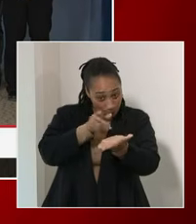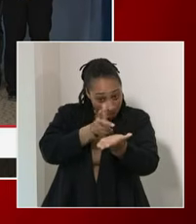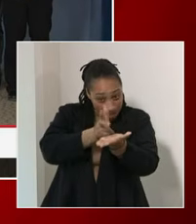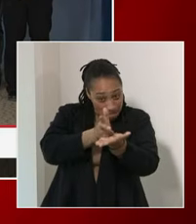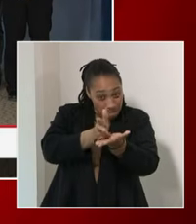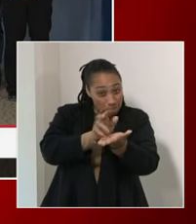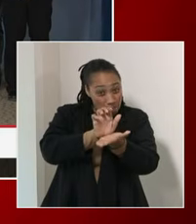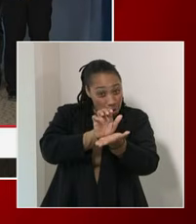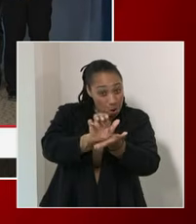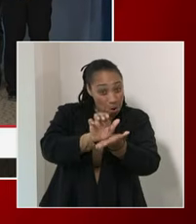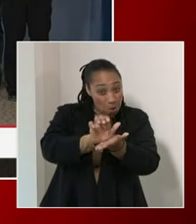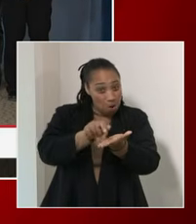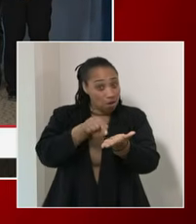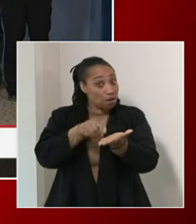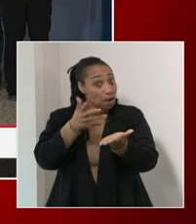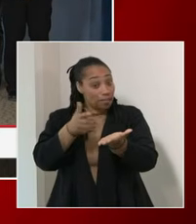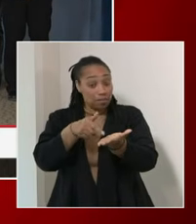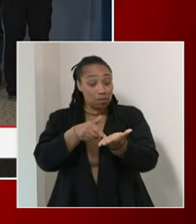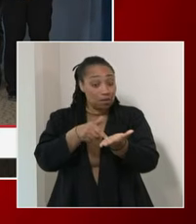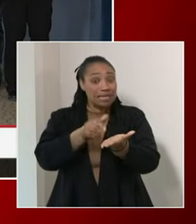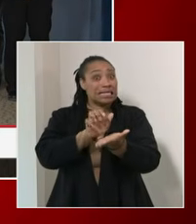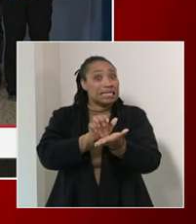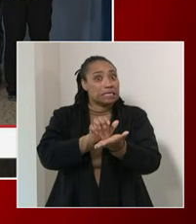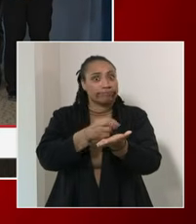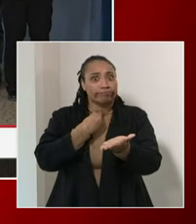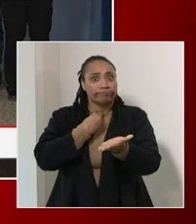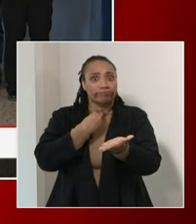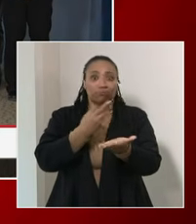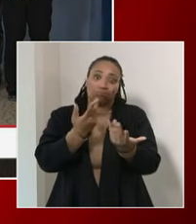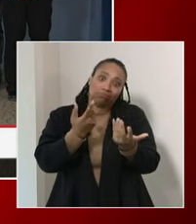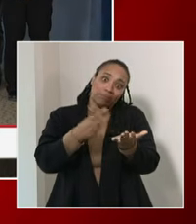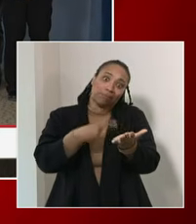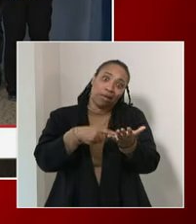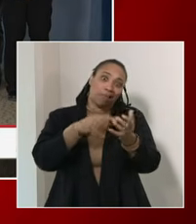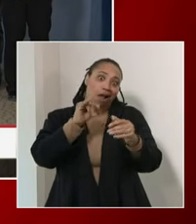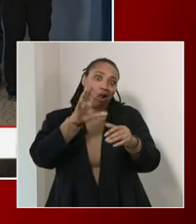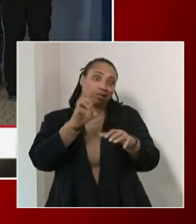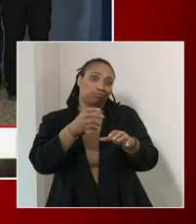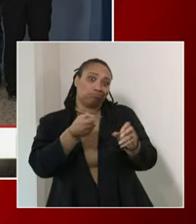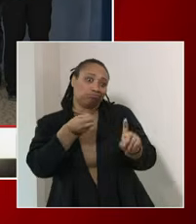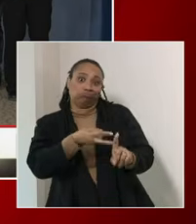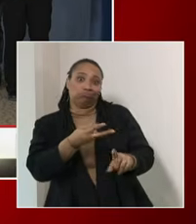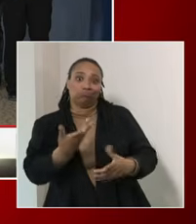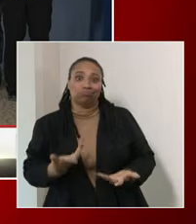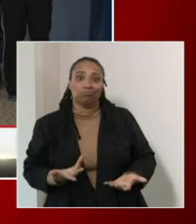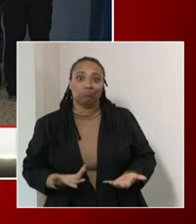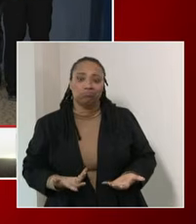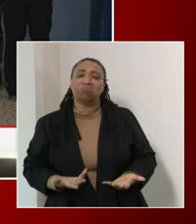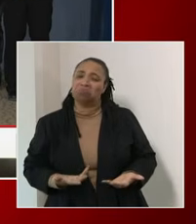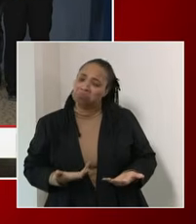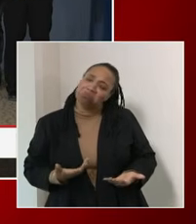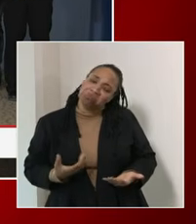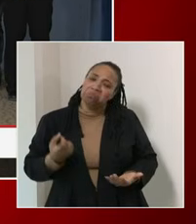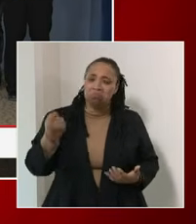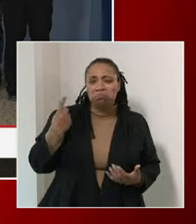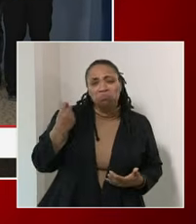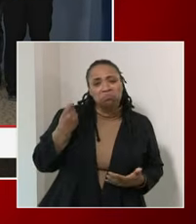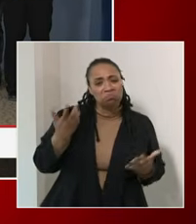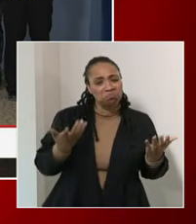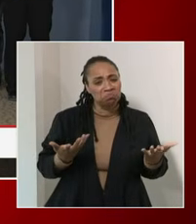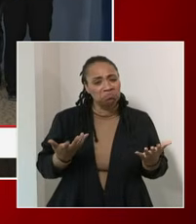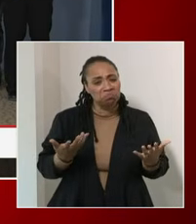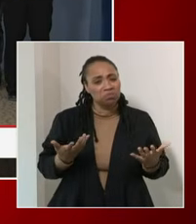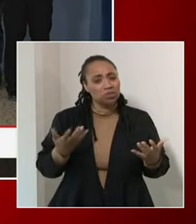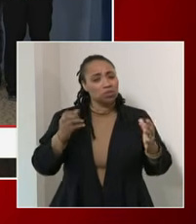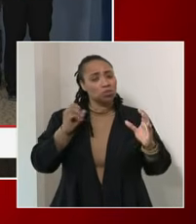no. So I don't know if that's what they meant. You would have to ask them what they mean by that. But I think we feel pretty